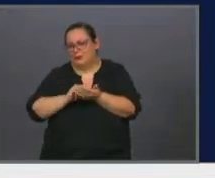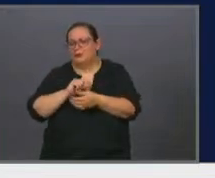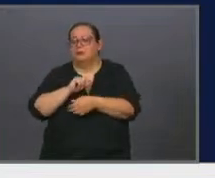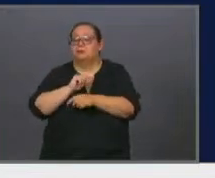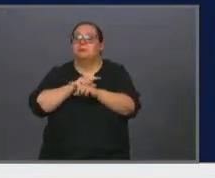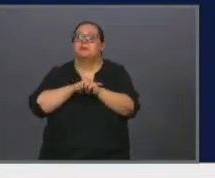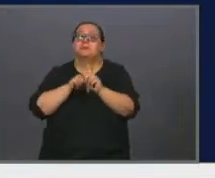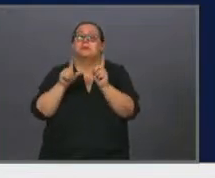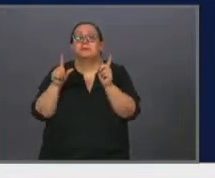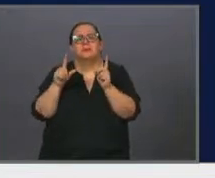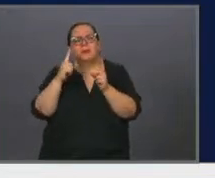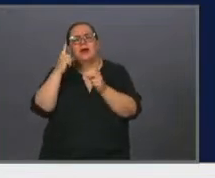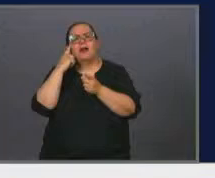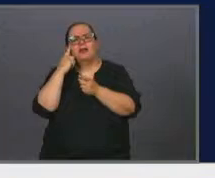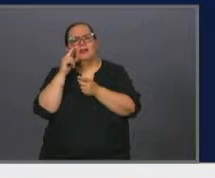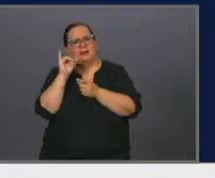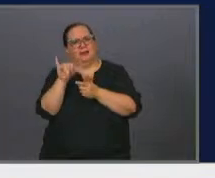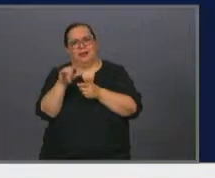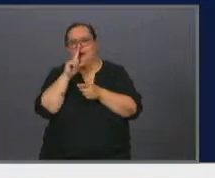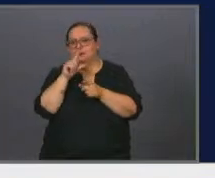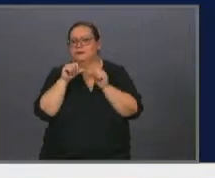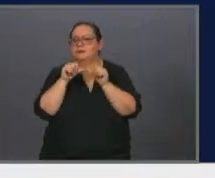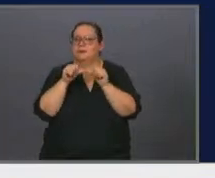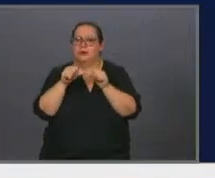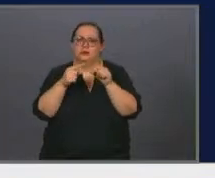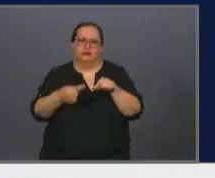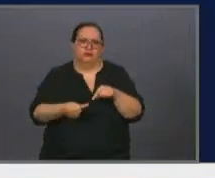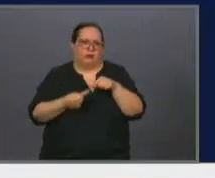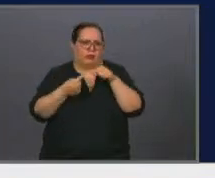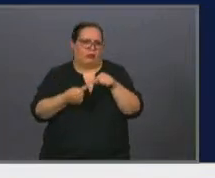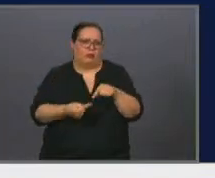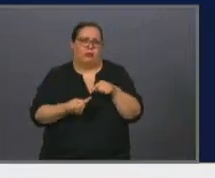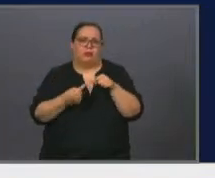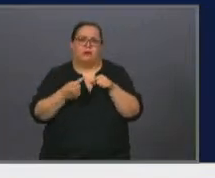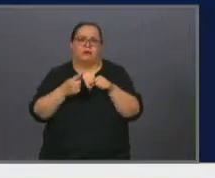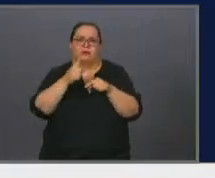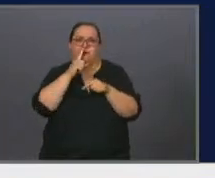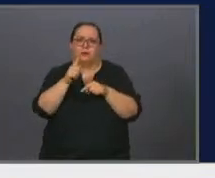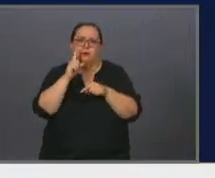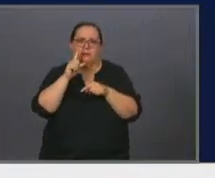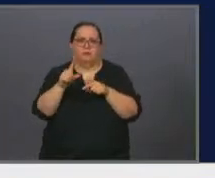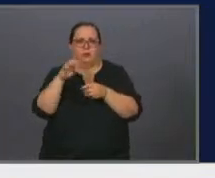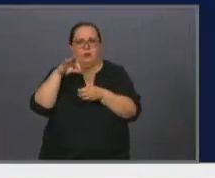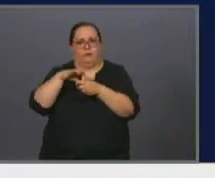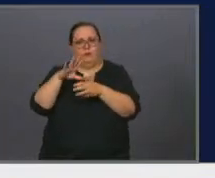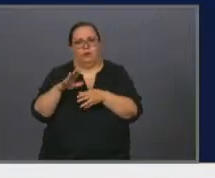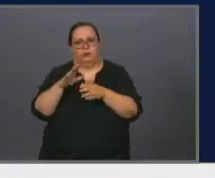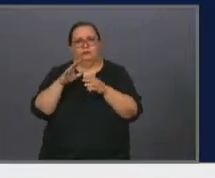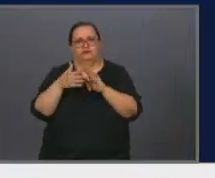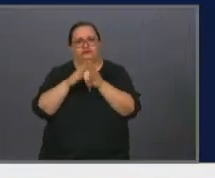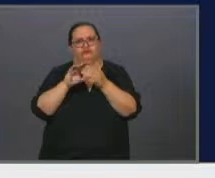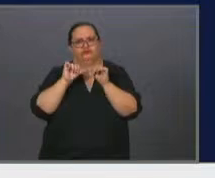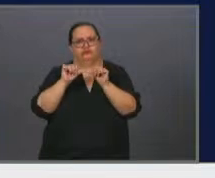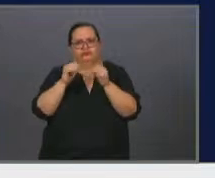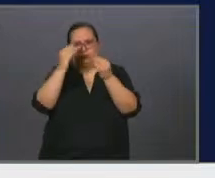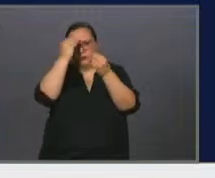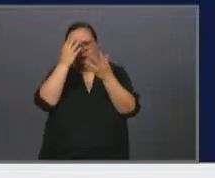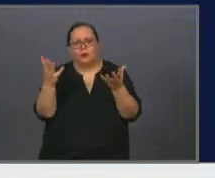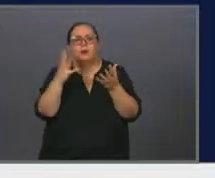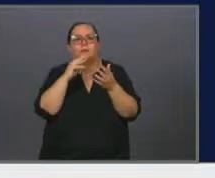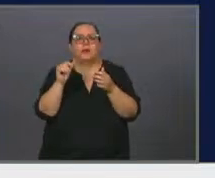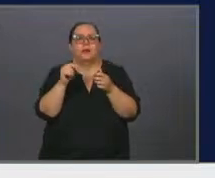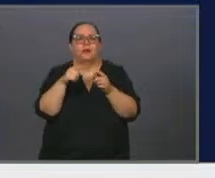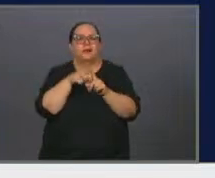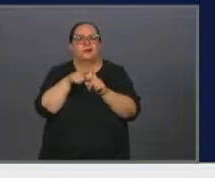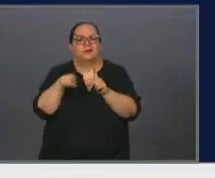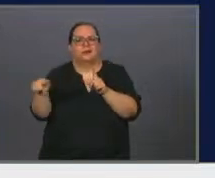But I think, though, that's a constant struggle, is to keep the voters informed and steer them away from